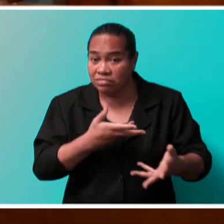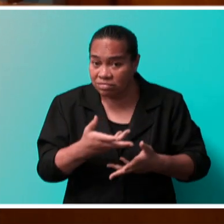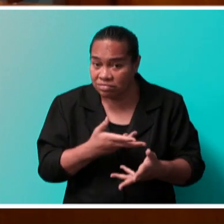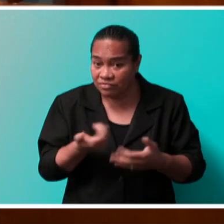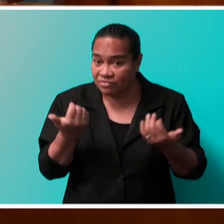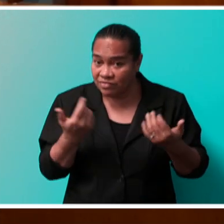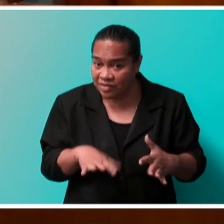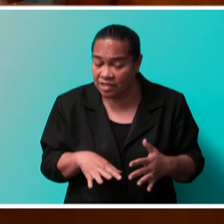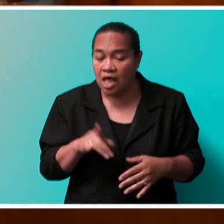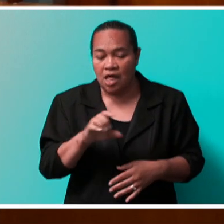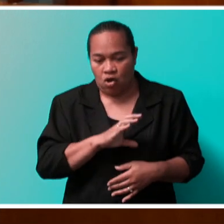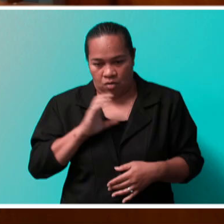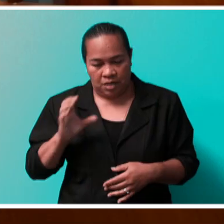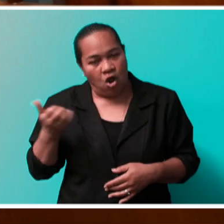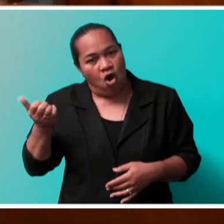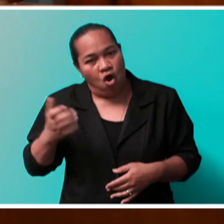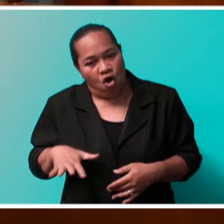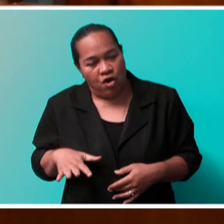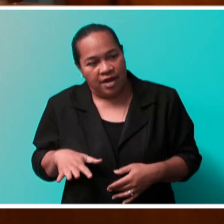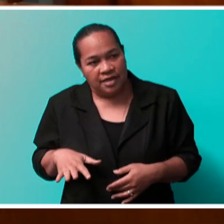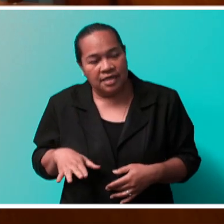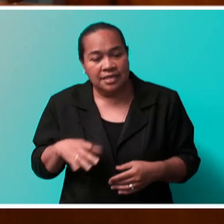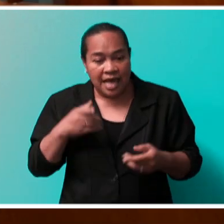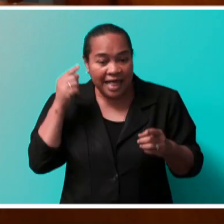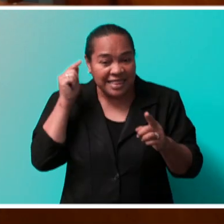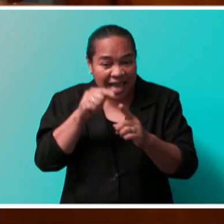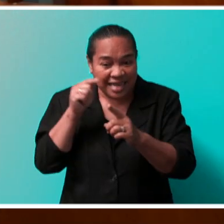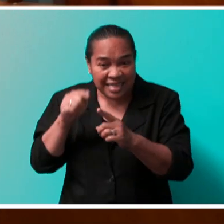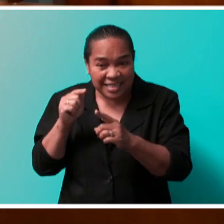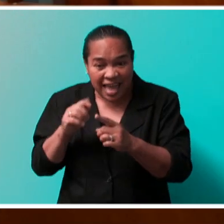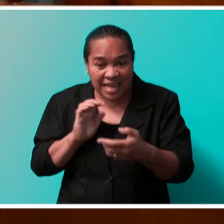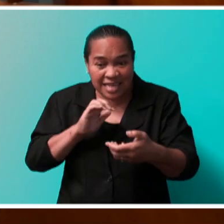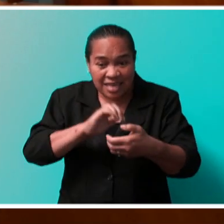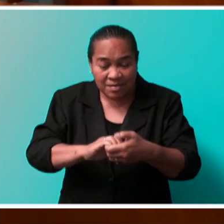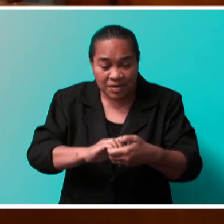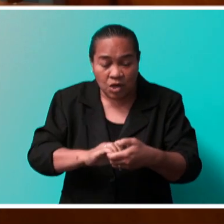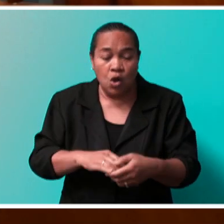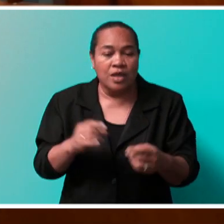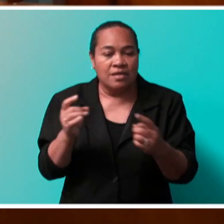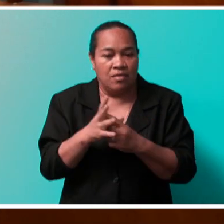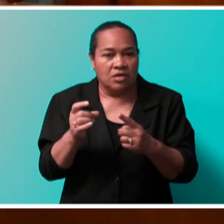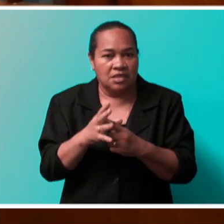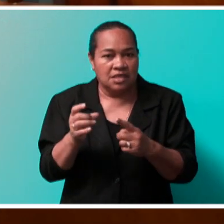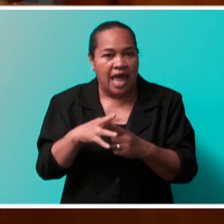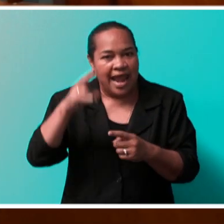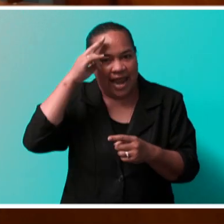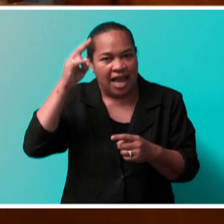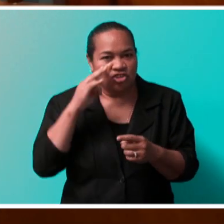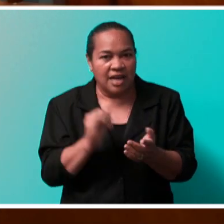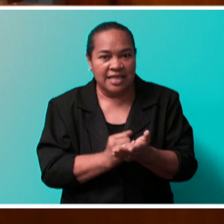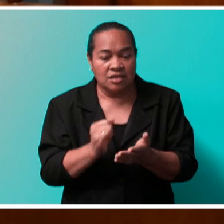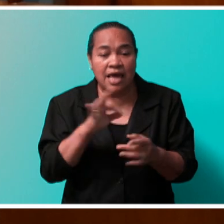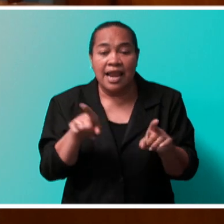the Commission has already begun targeted engagements with key national institutions. These